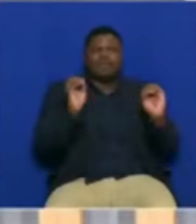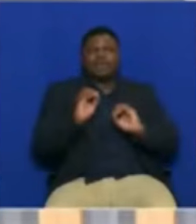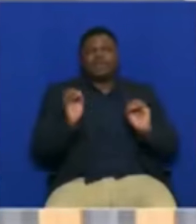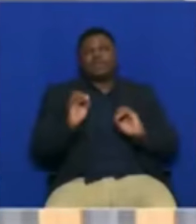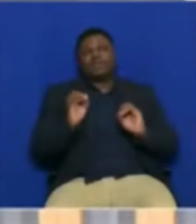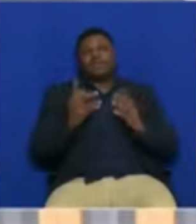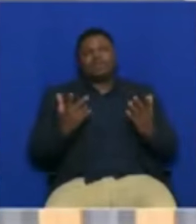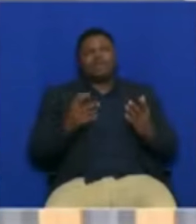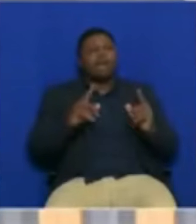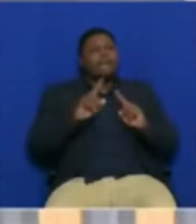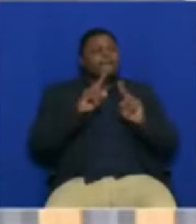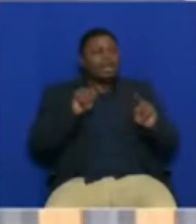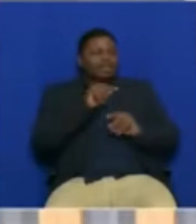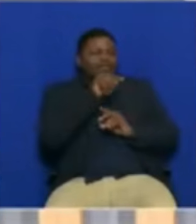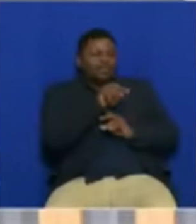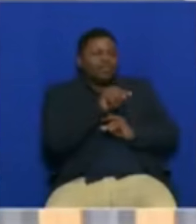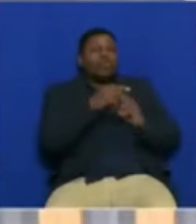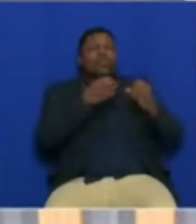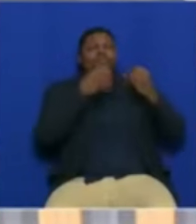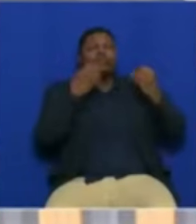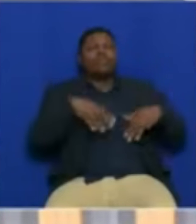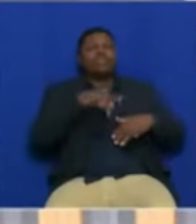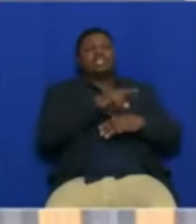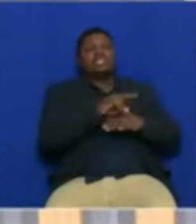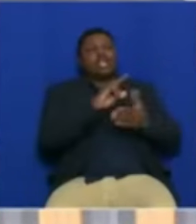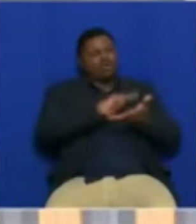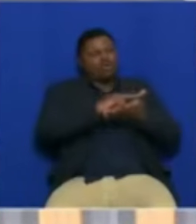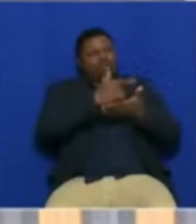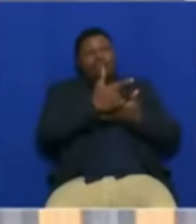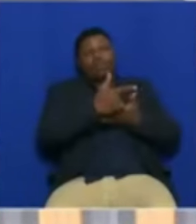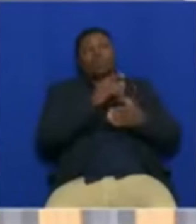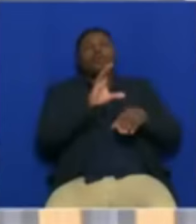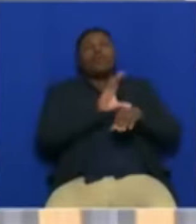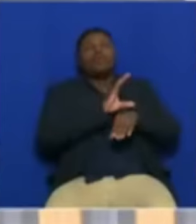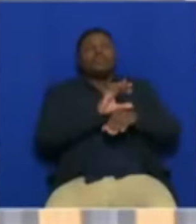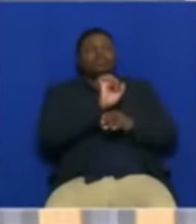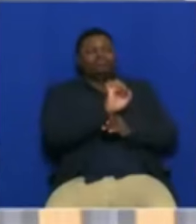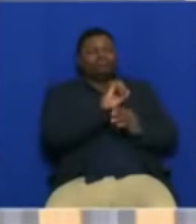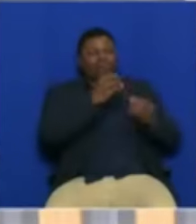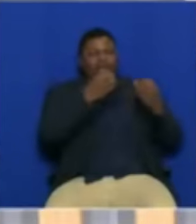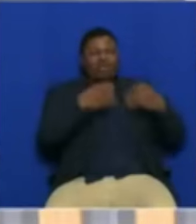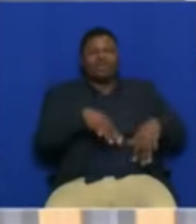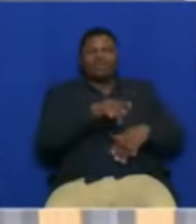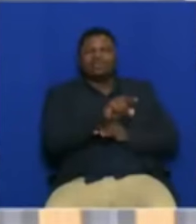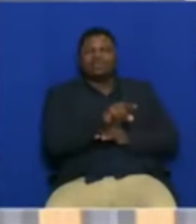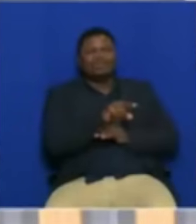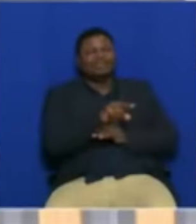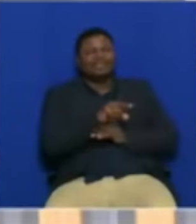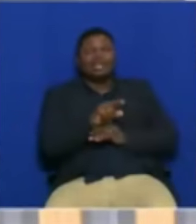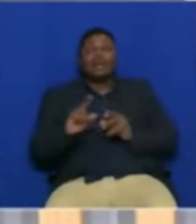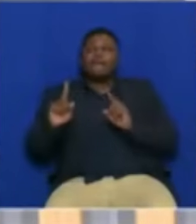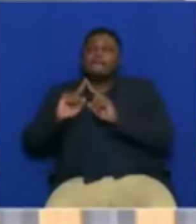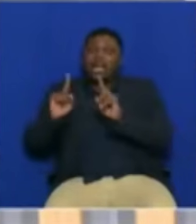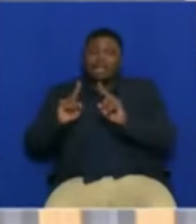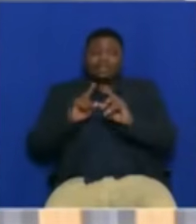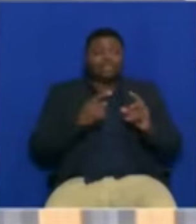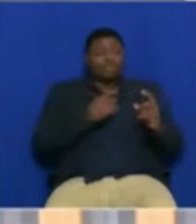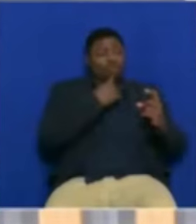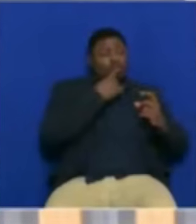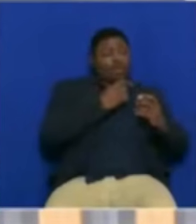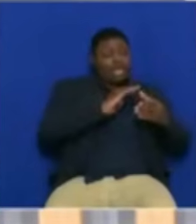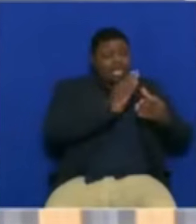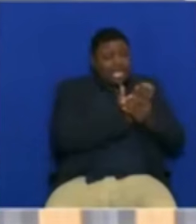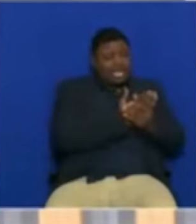in 38, but allegation being there's been a cover-up, and the 404 statement,